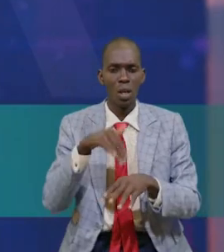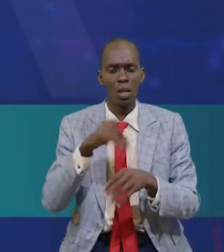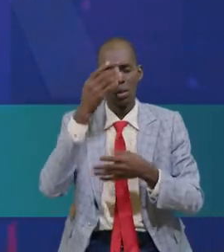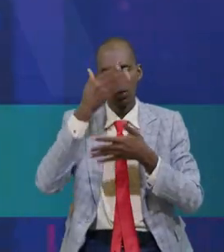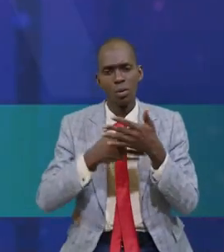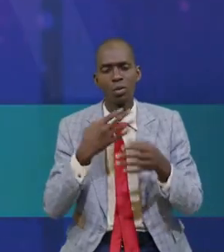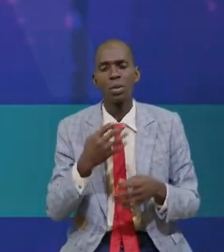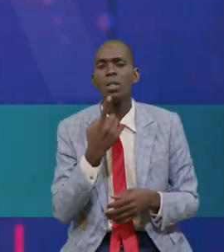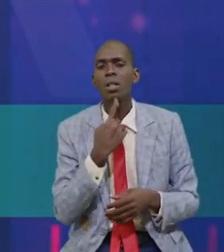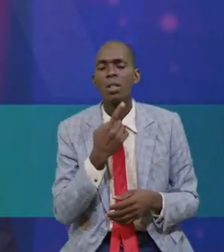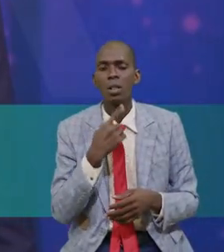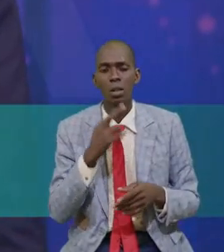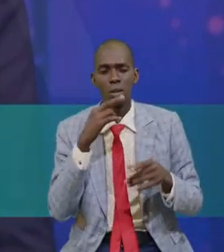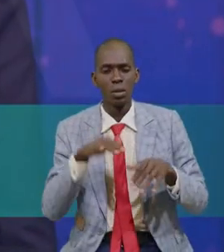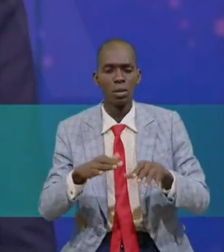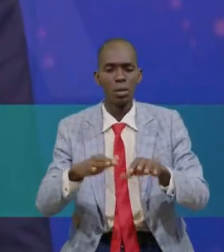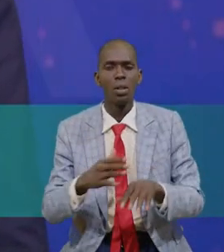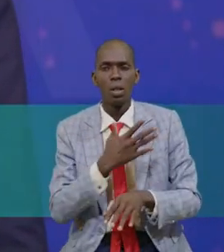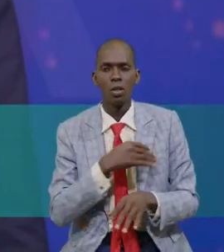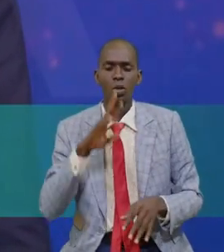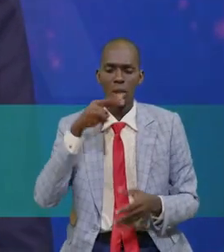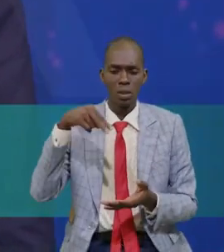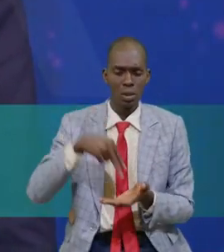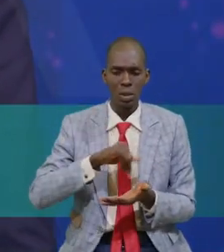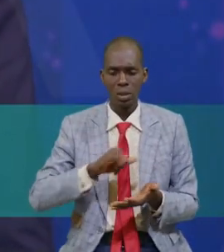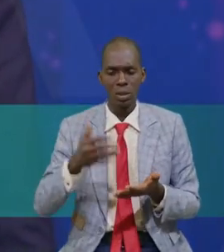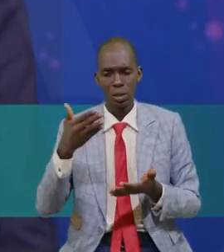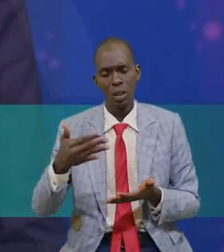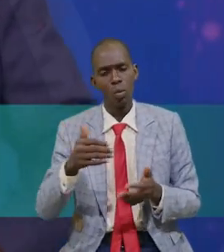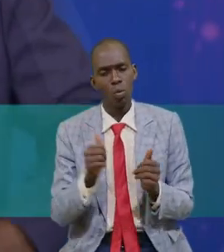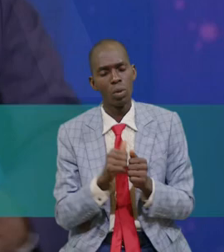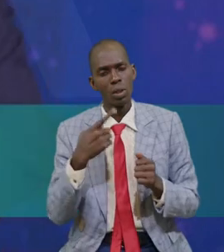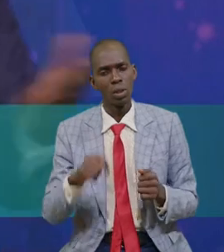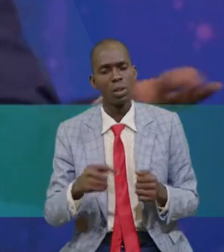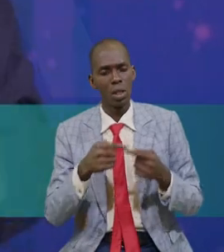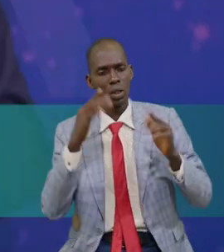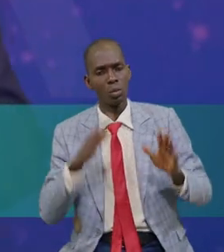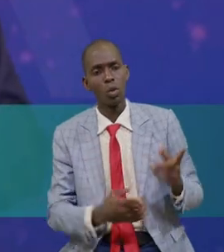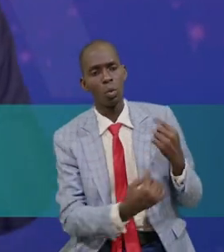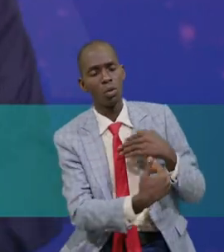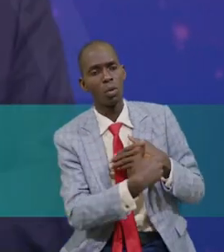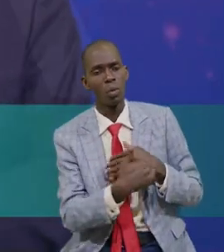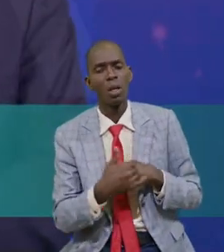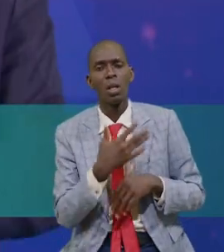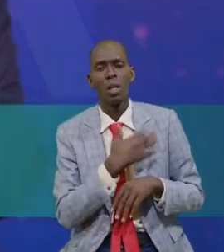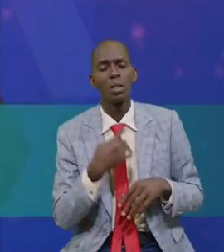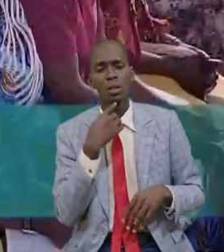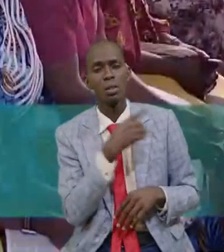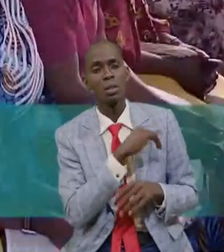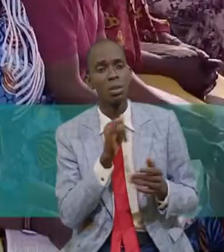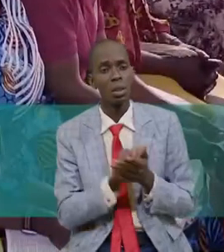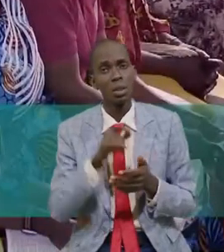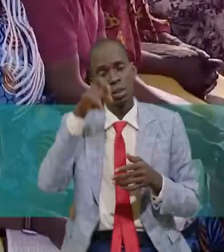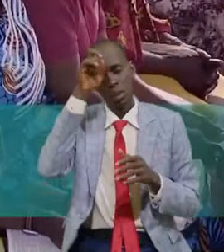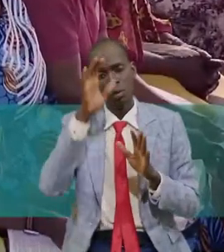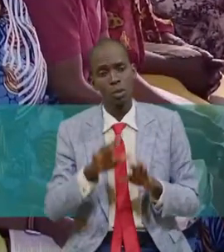there. And you are telling the children of Israel, fear not. The Egyptians you see today, you'll see them no more.